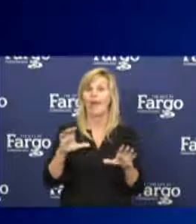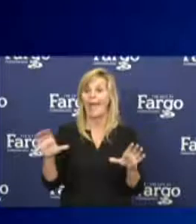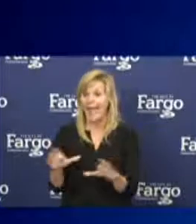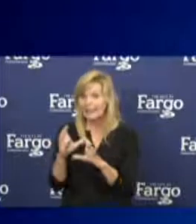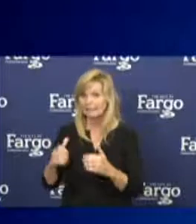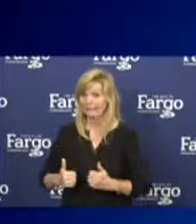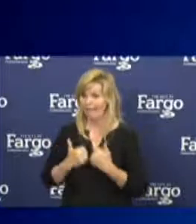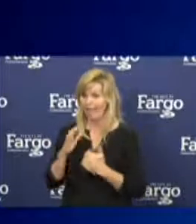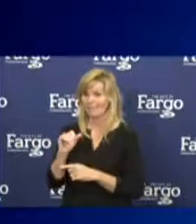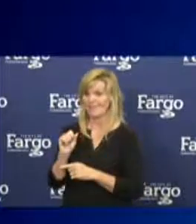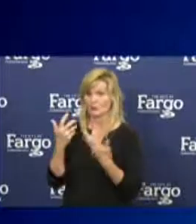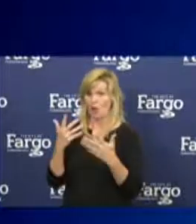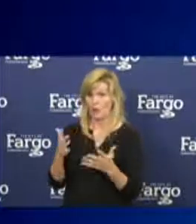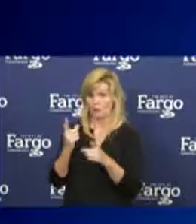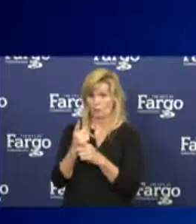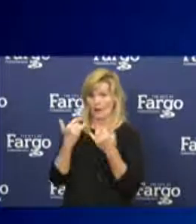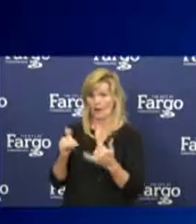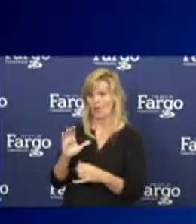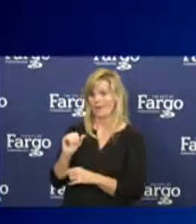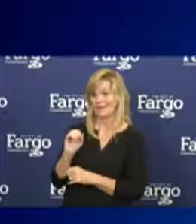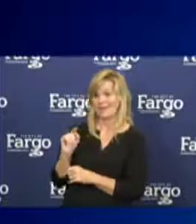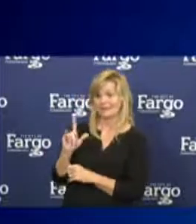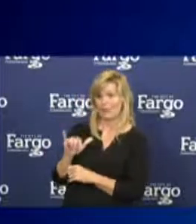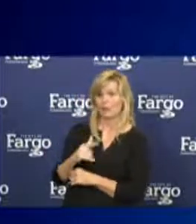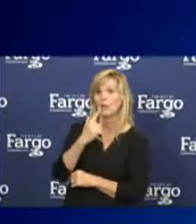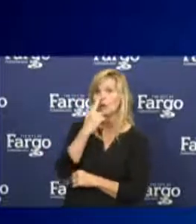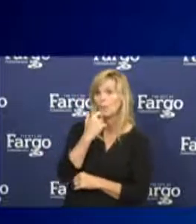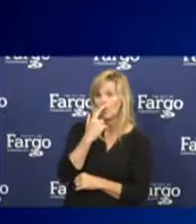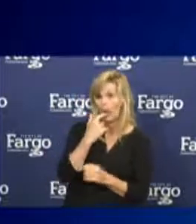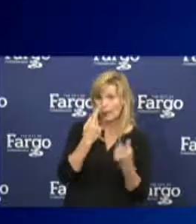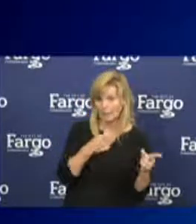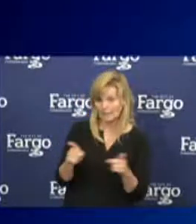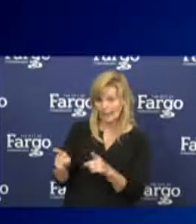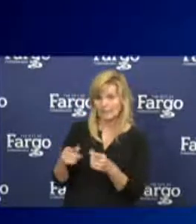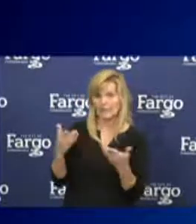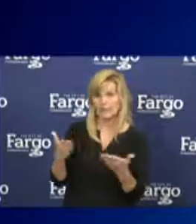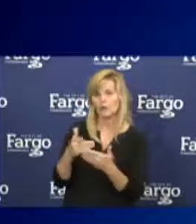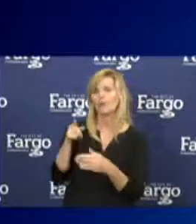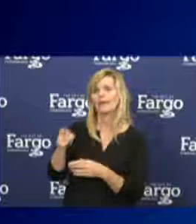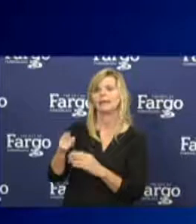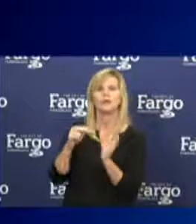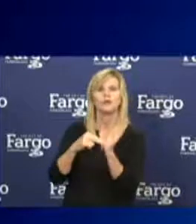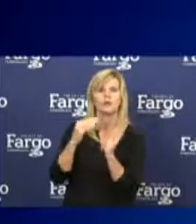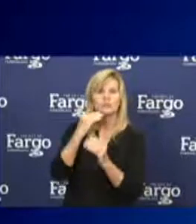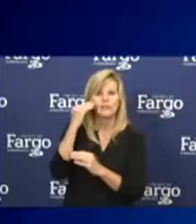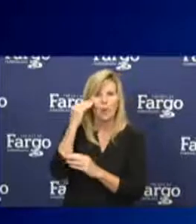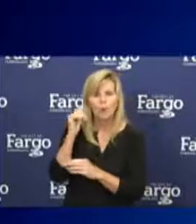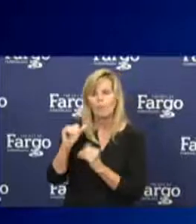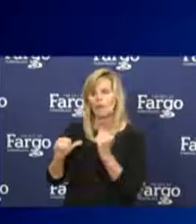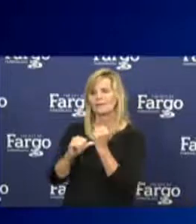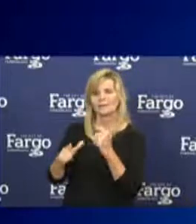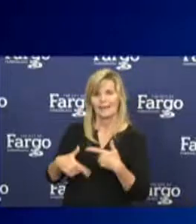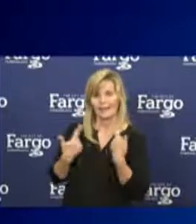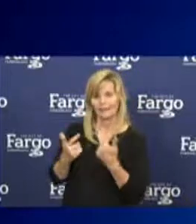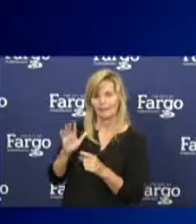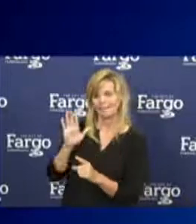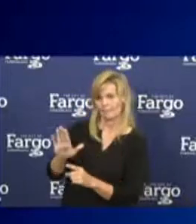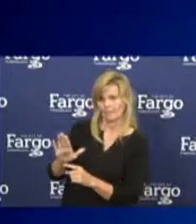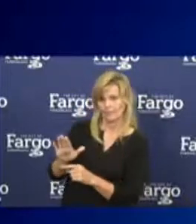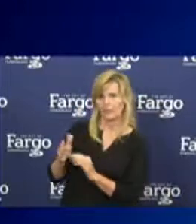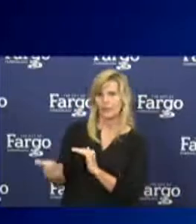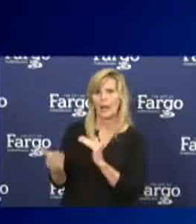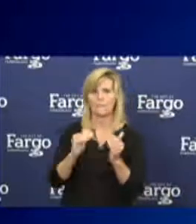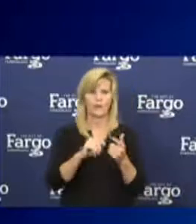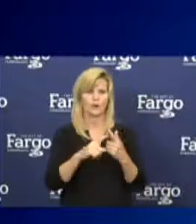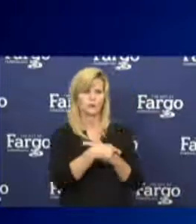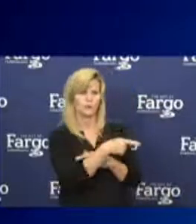County. And here, the red represents what's happening in long-term care facilities or our nursing homes versus those